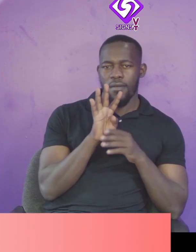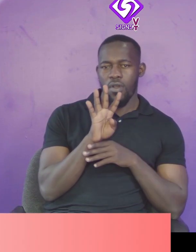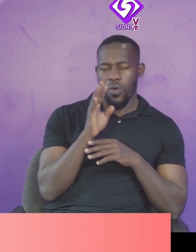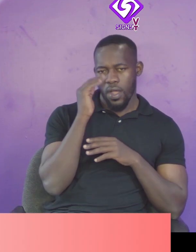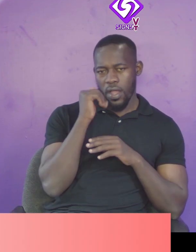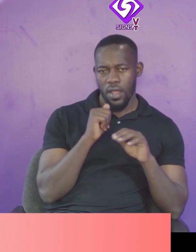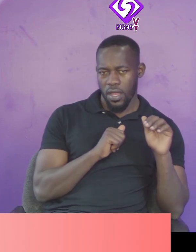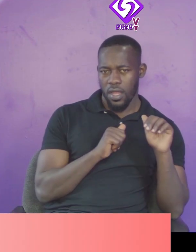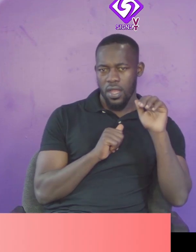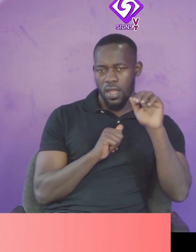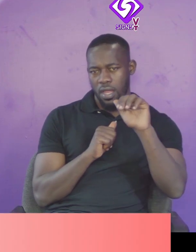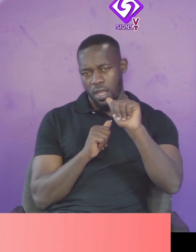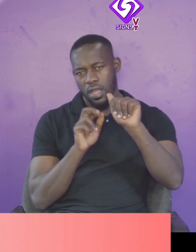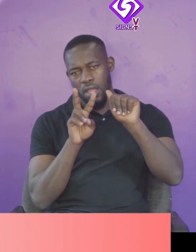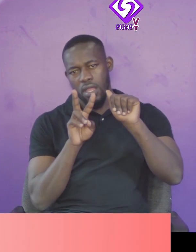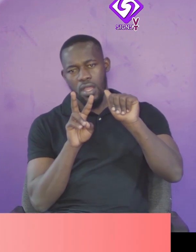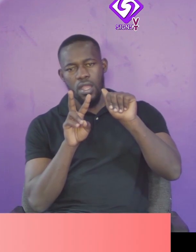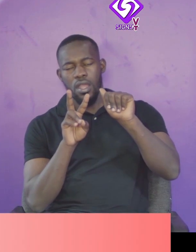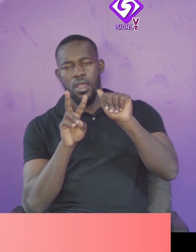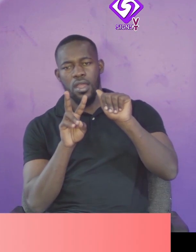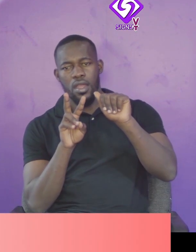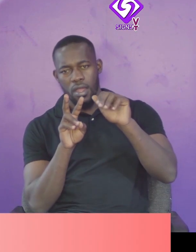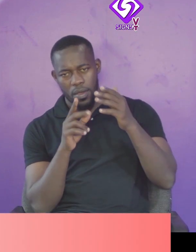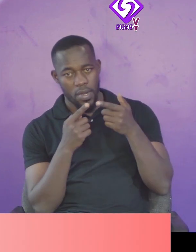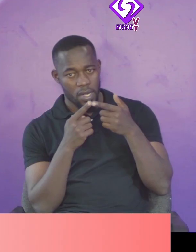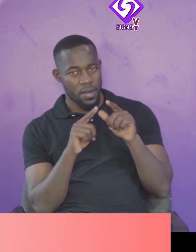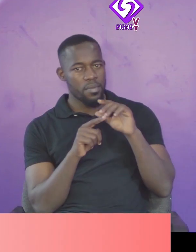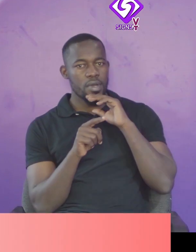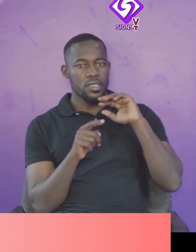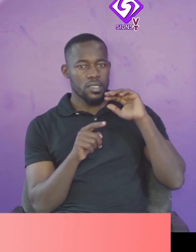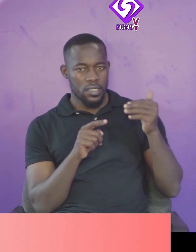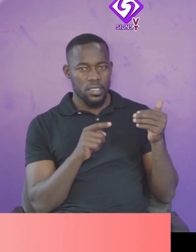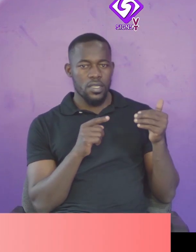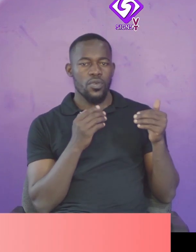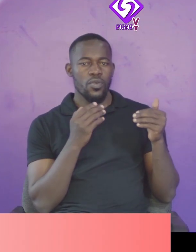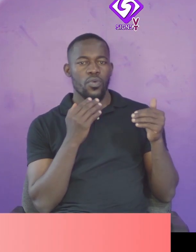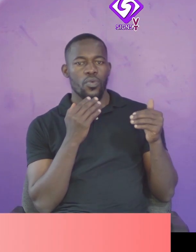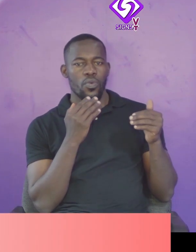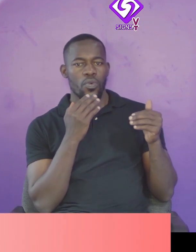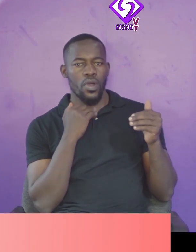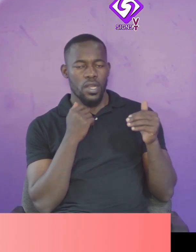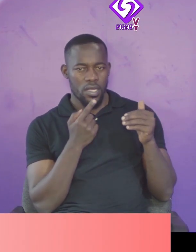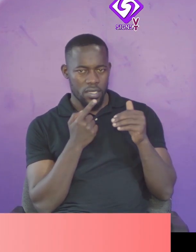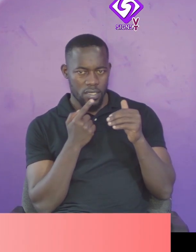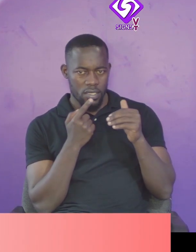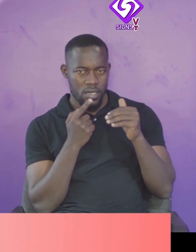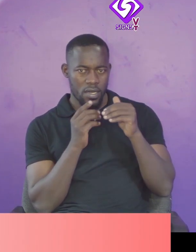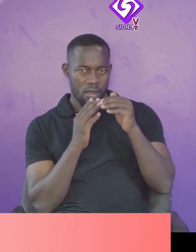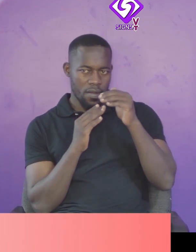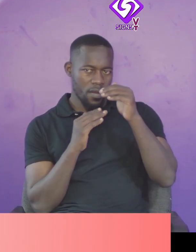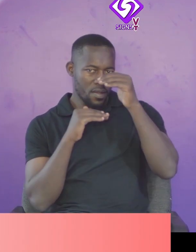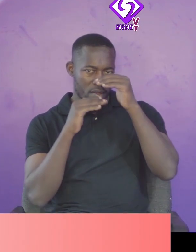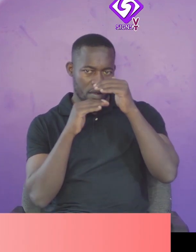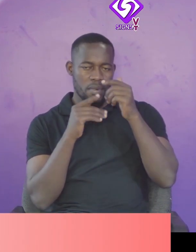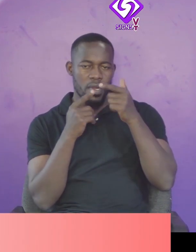them, and then Manchester City, they were hoping to come 1 point near to Manchester City, but they never managed. Of course, they